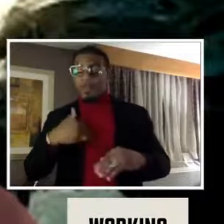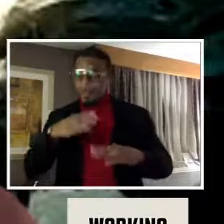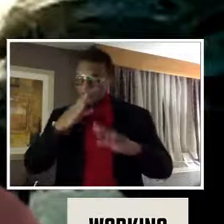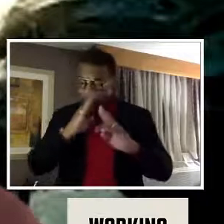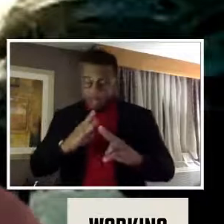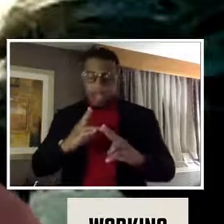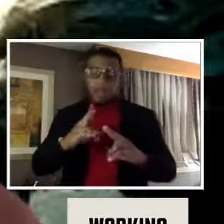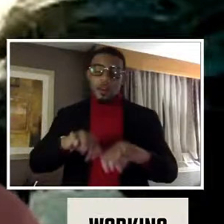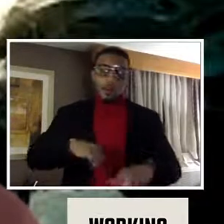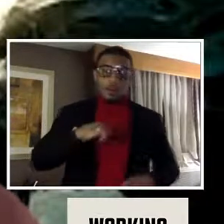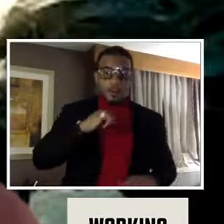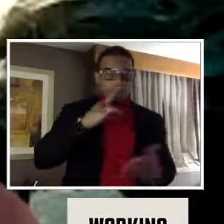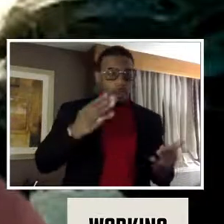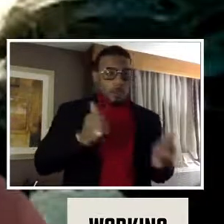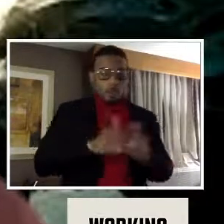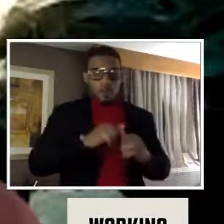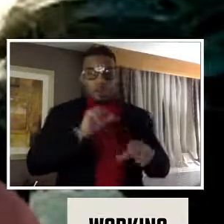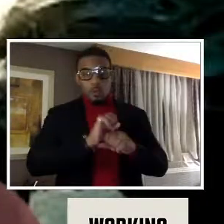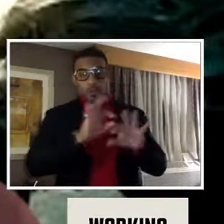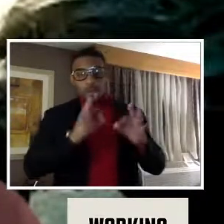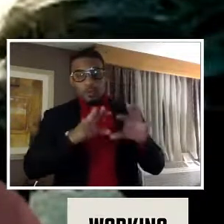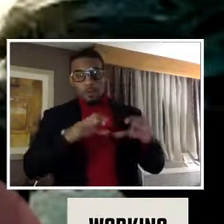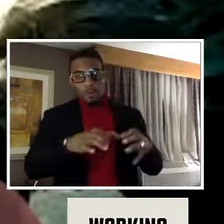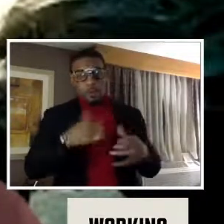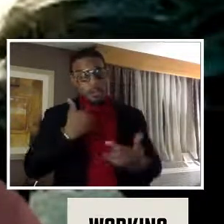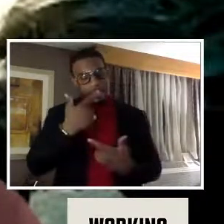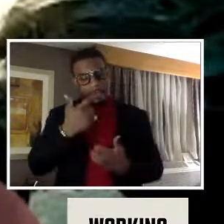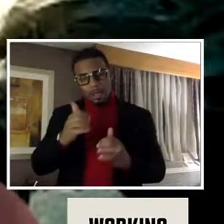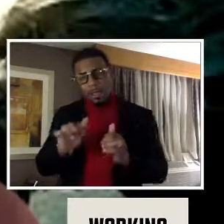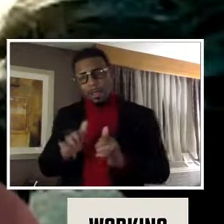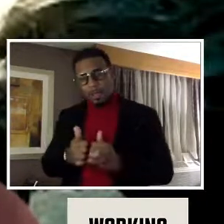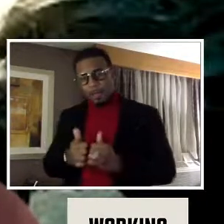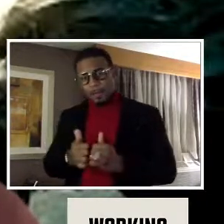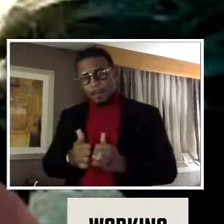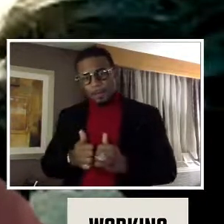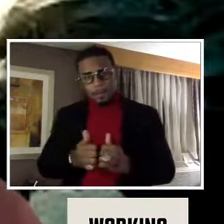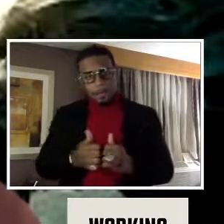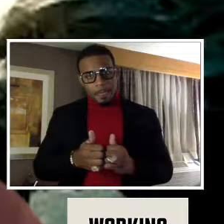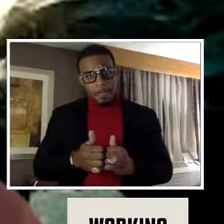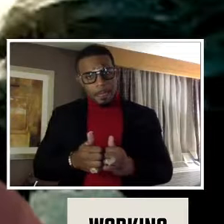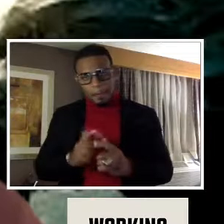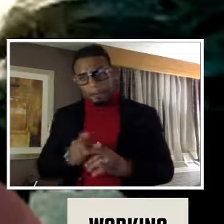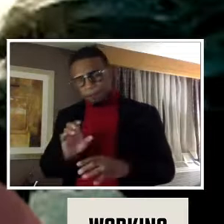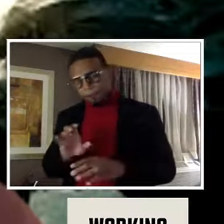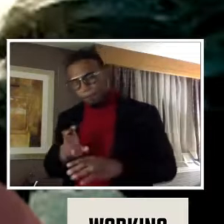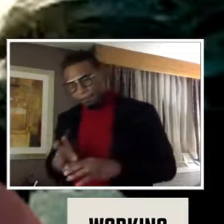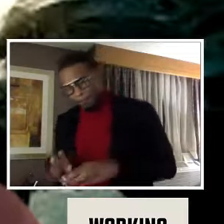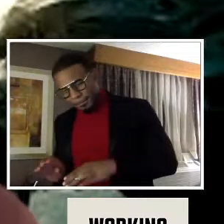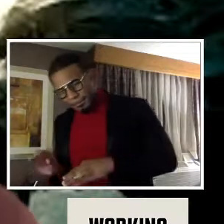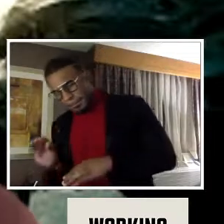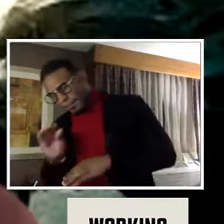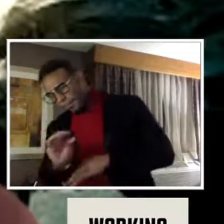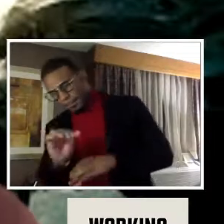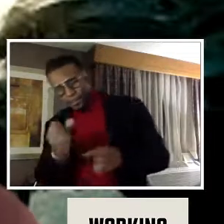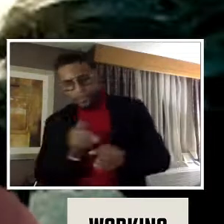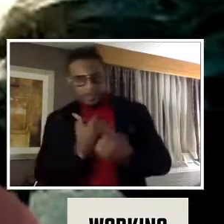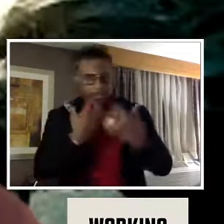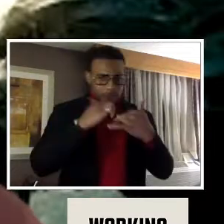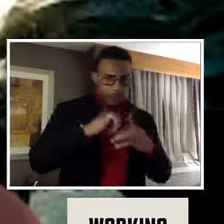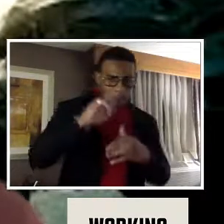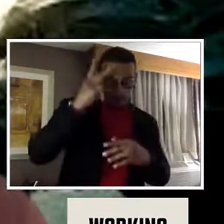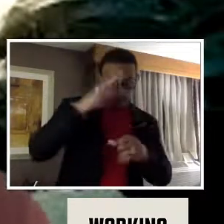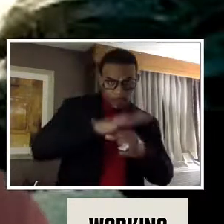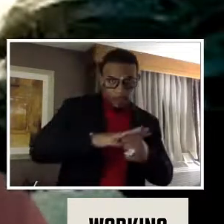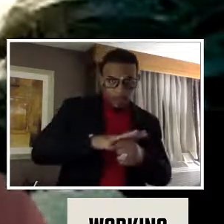and a privilege to be here. It's so interesting how to insert love and care into our political